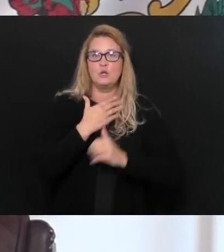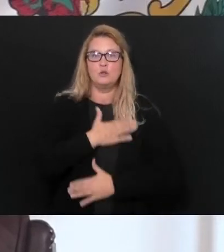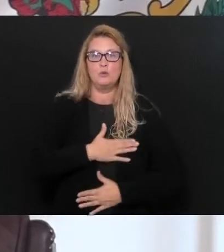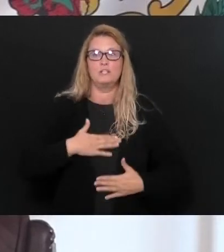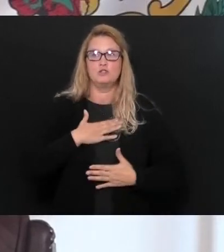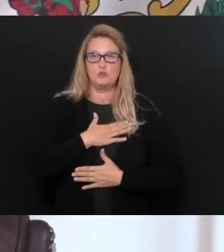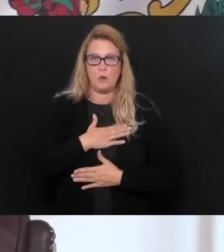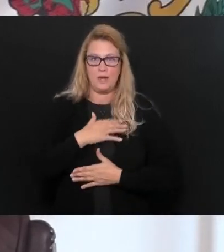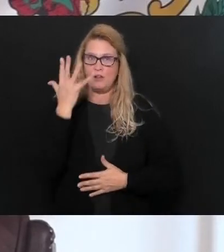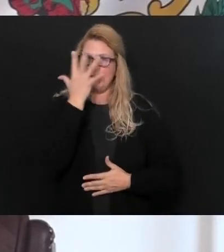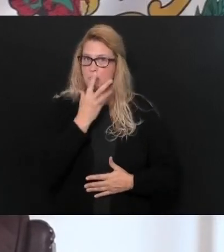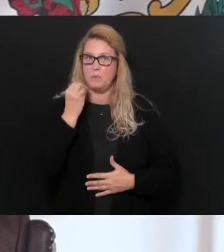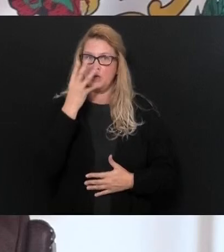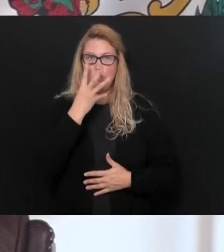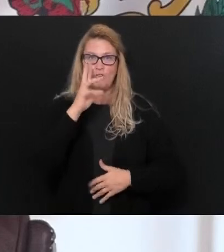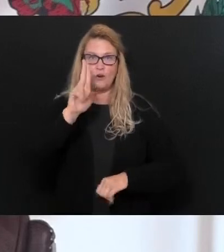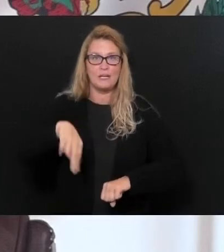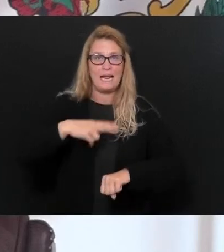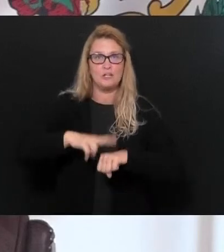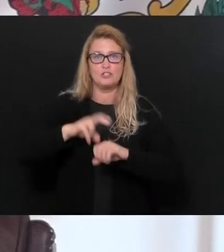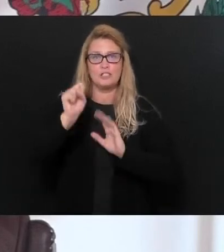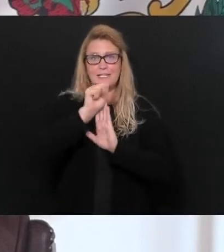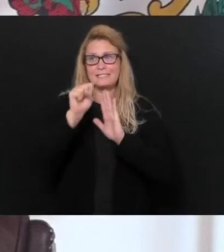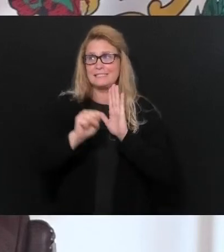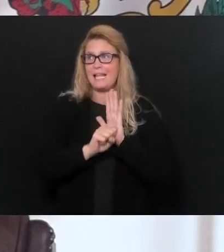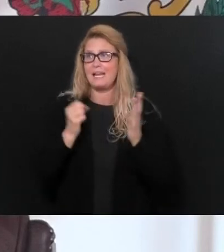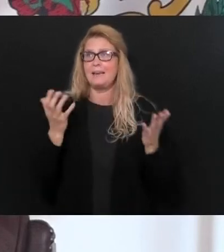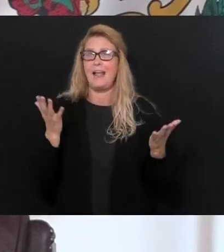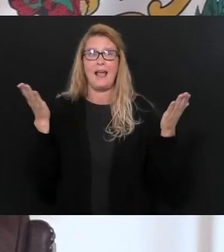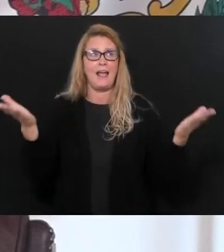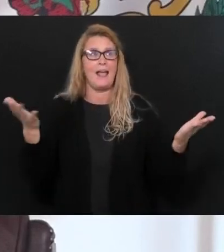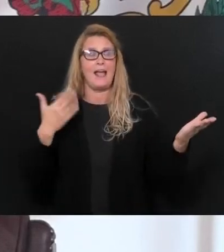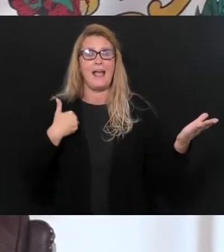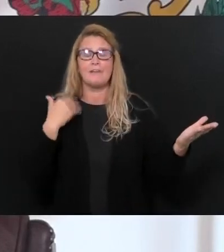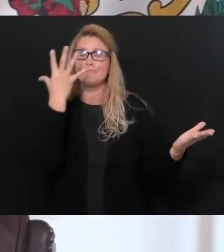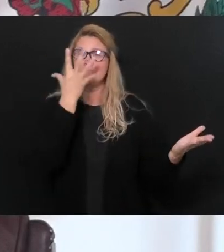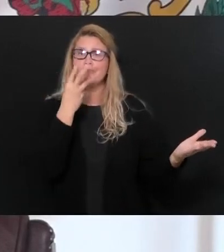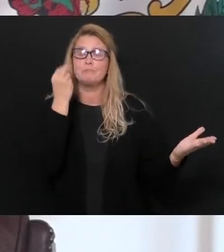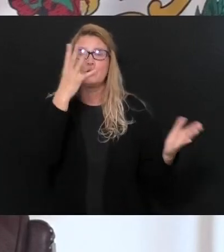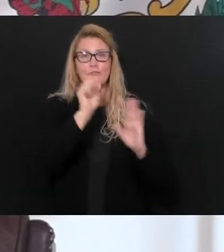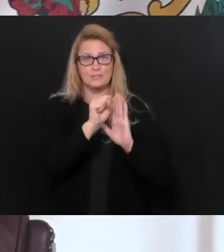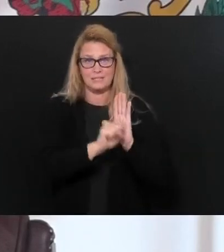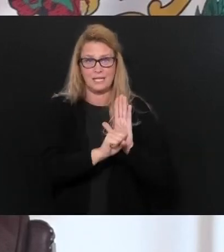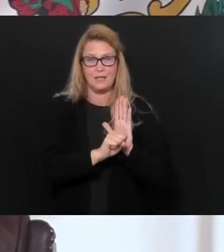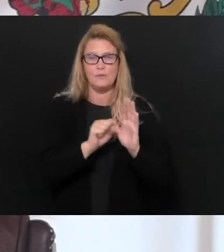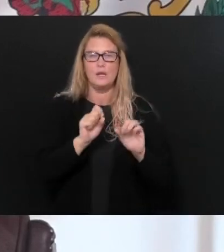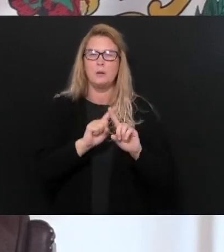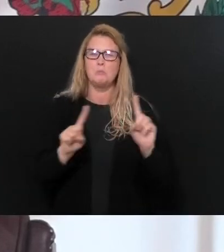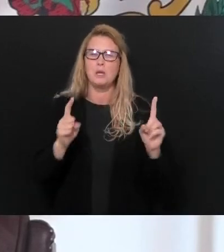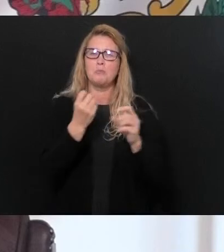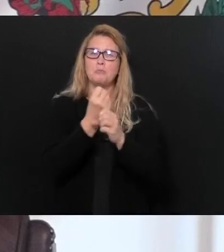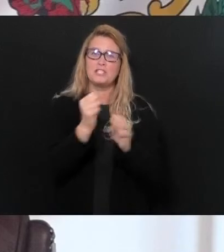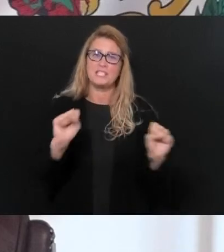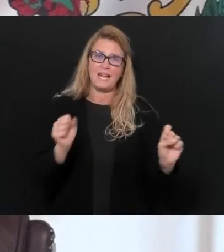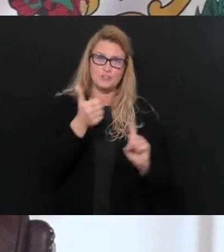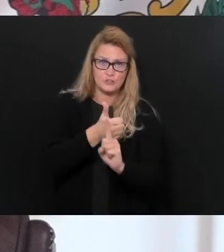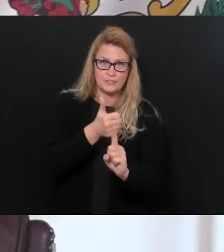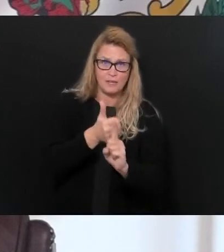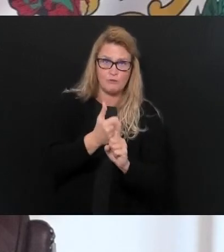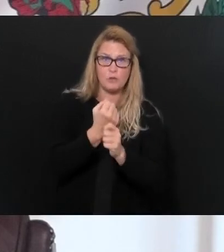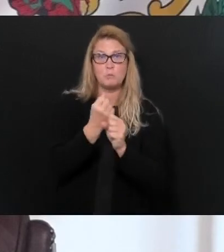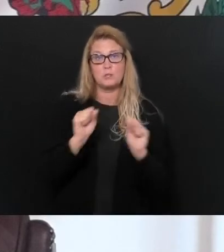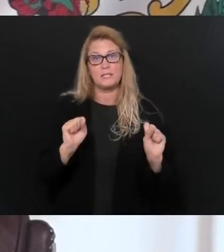all the beautiful nature this state has to offer, but truly protect yourself and protect your